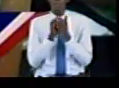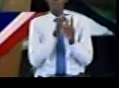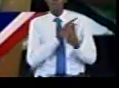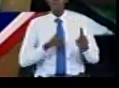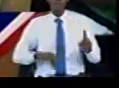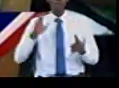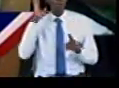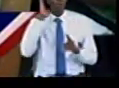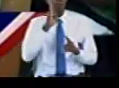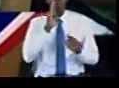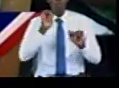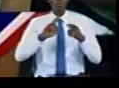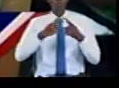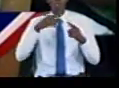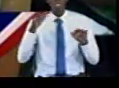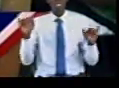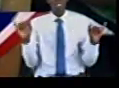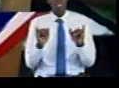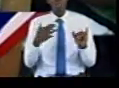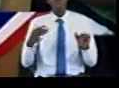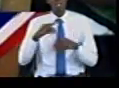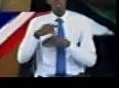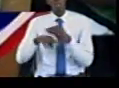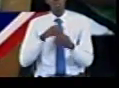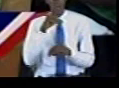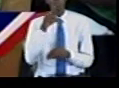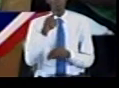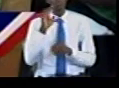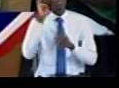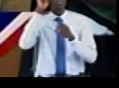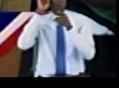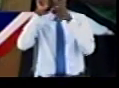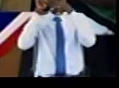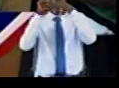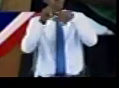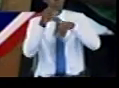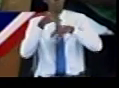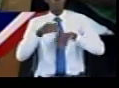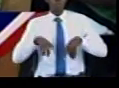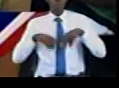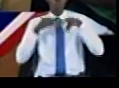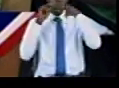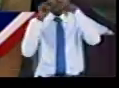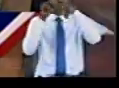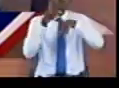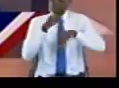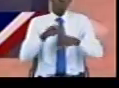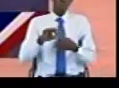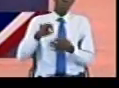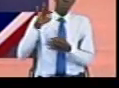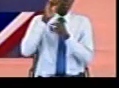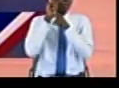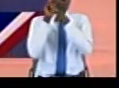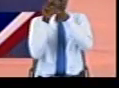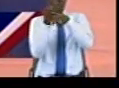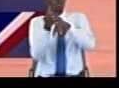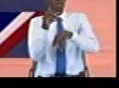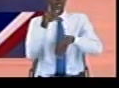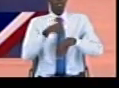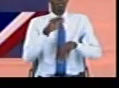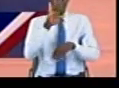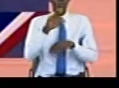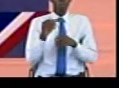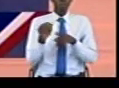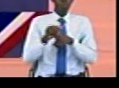you. He looks at your life. He looks at your heart. He looks at your spirit. He looks at your attitude. He looks at your practice.